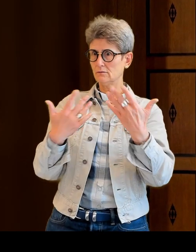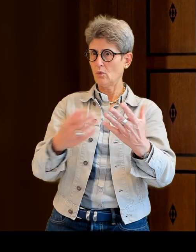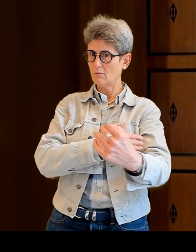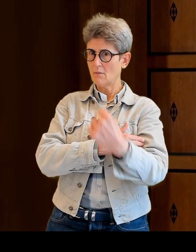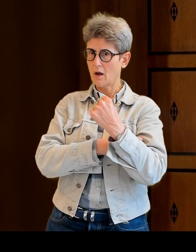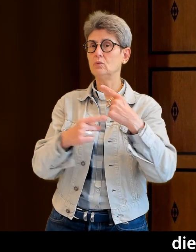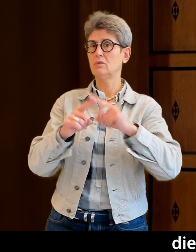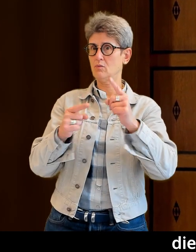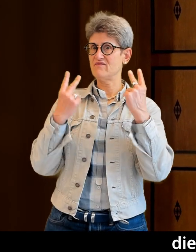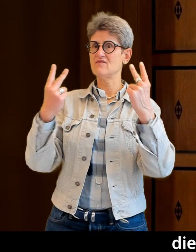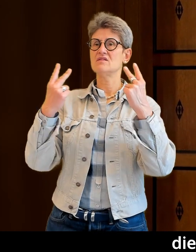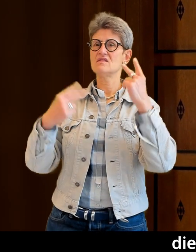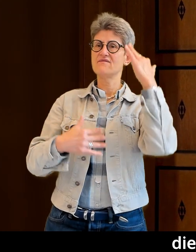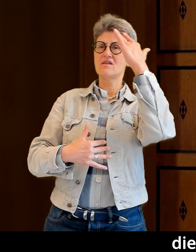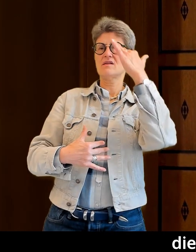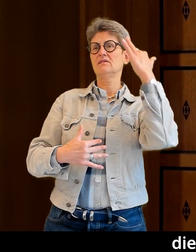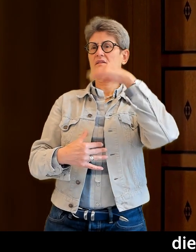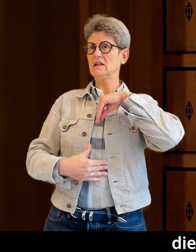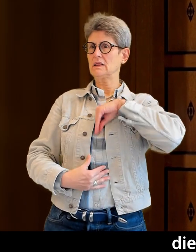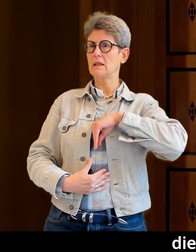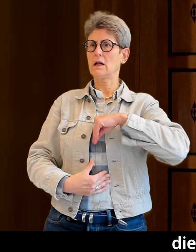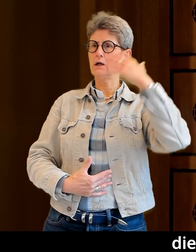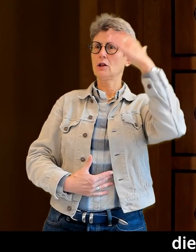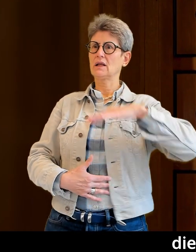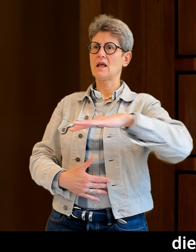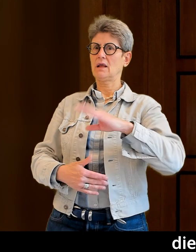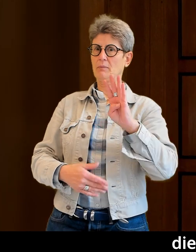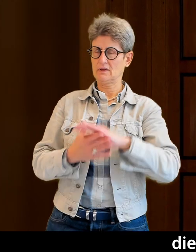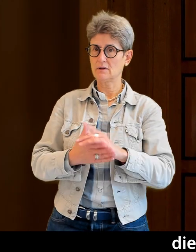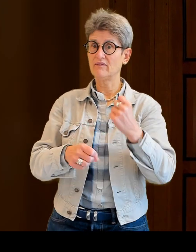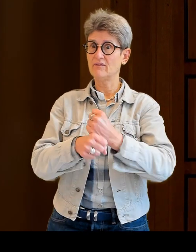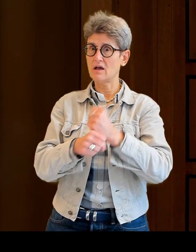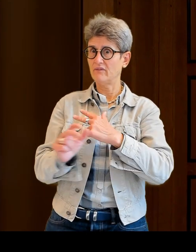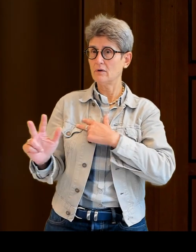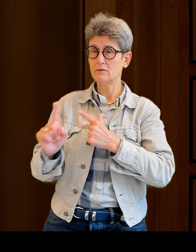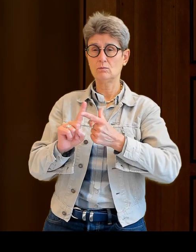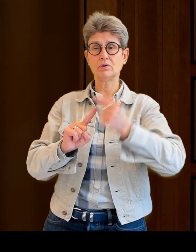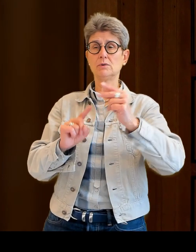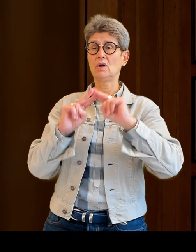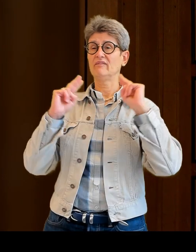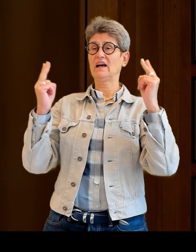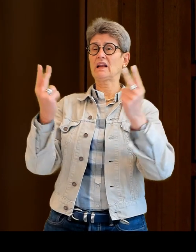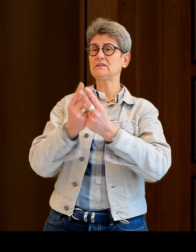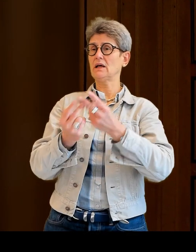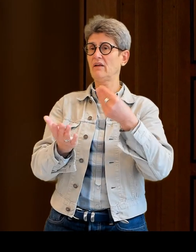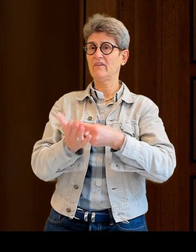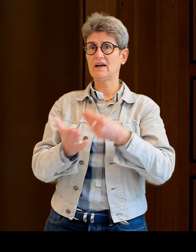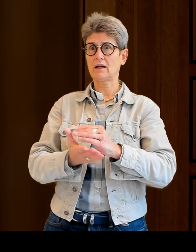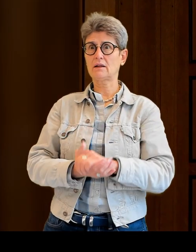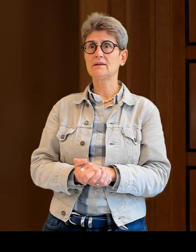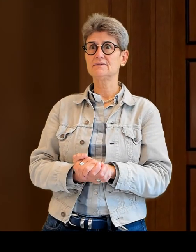unique artworks that reflect the power and importance of the Kingdom of Benin. They are truly of universal